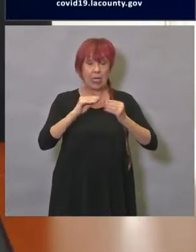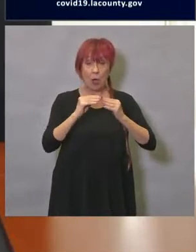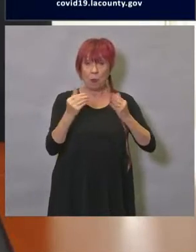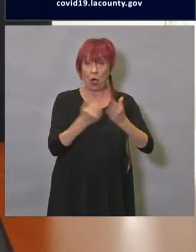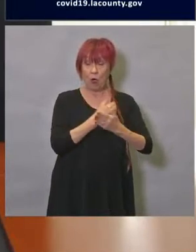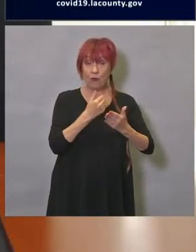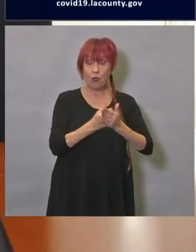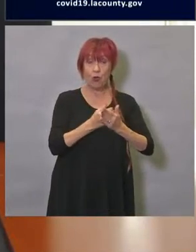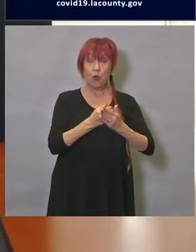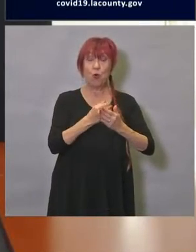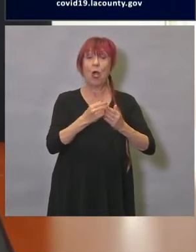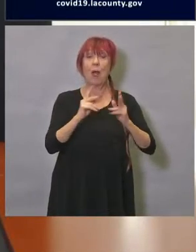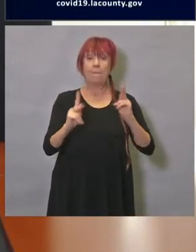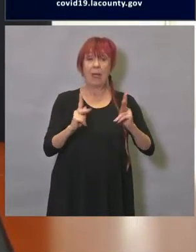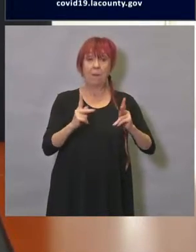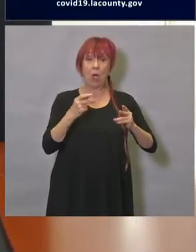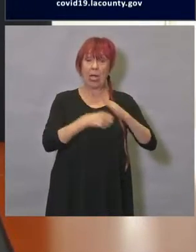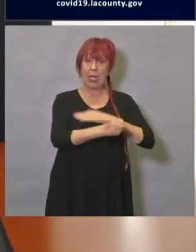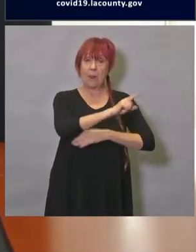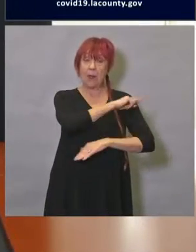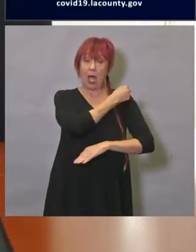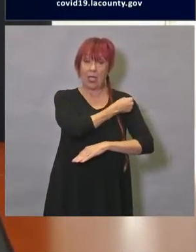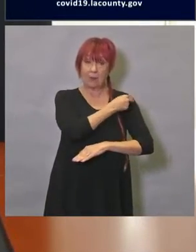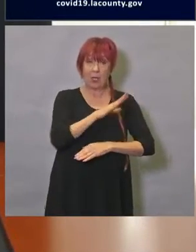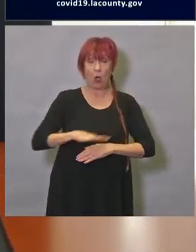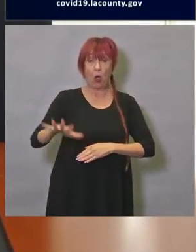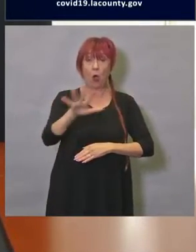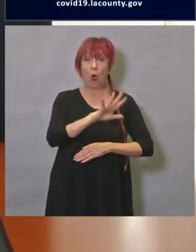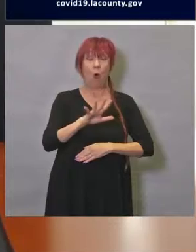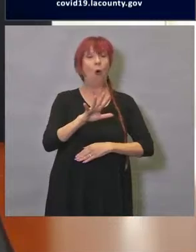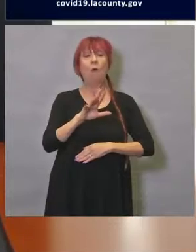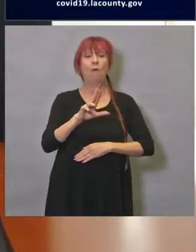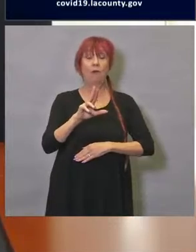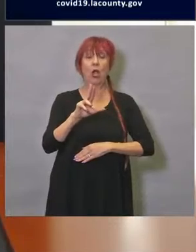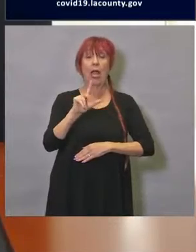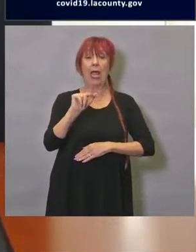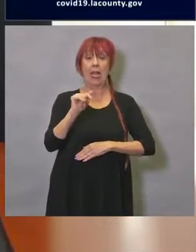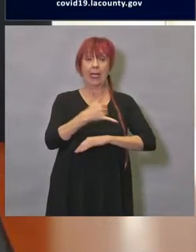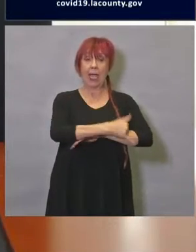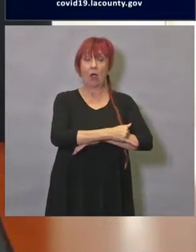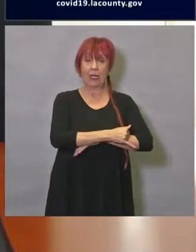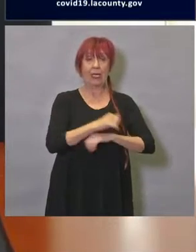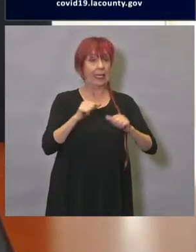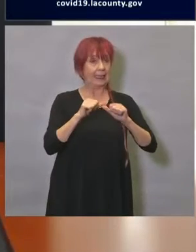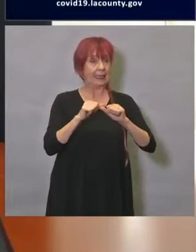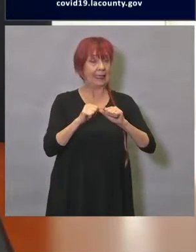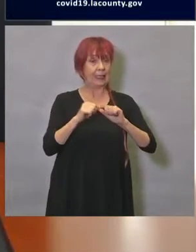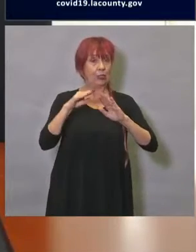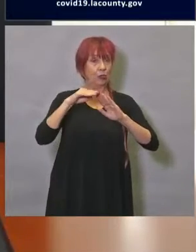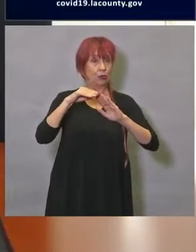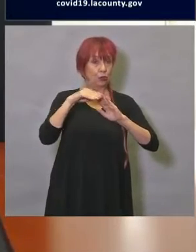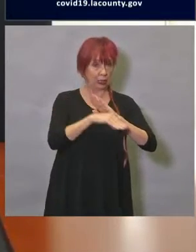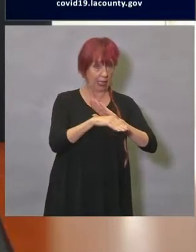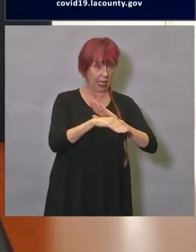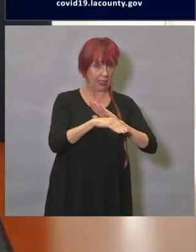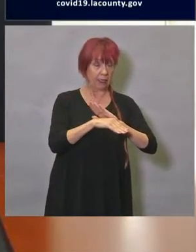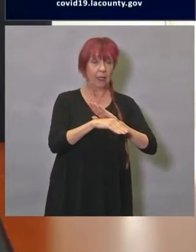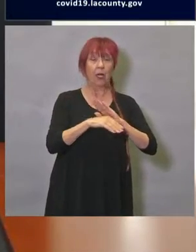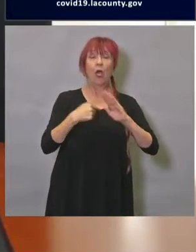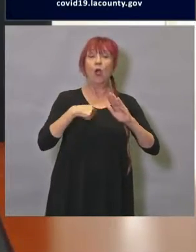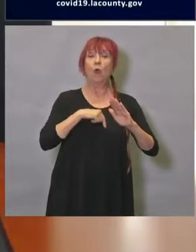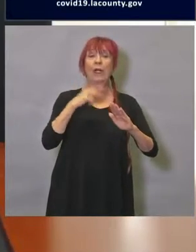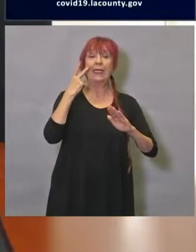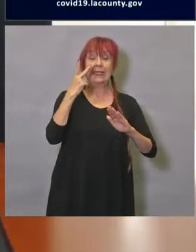with positive tests for COVID-19 across Los Angeles County has continued to decline. We continue to see that